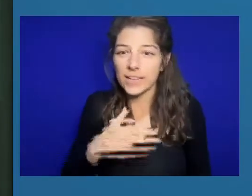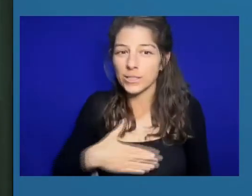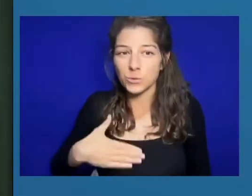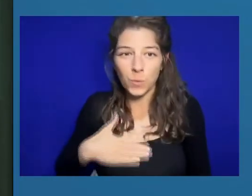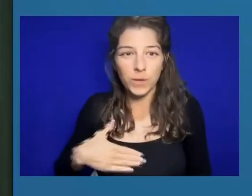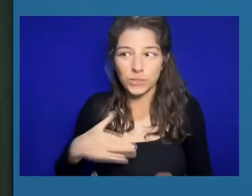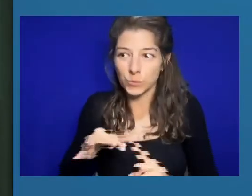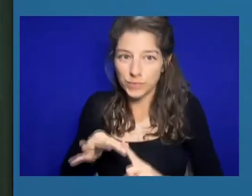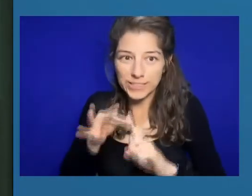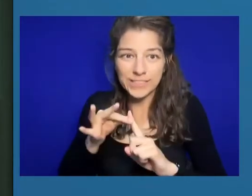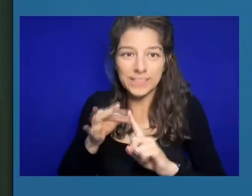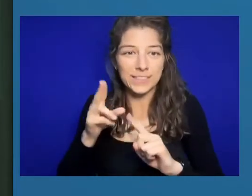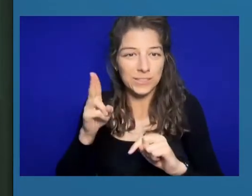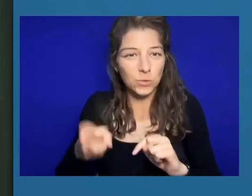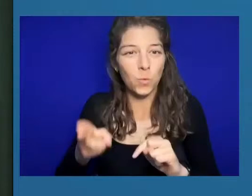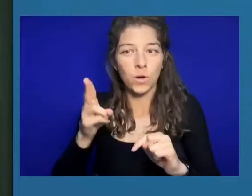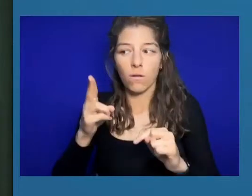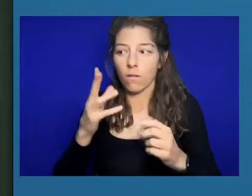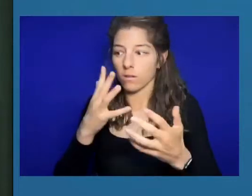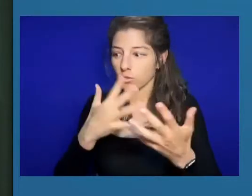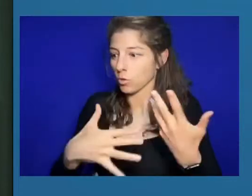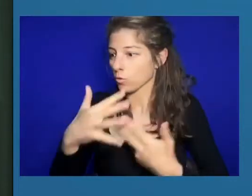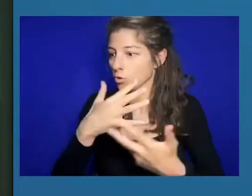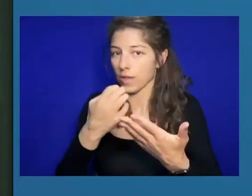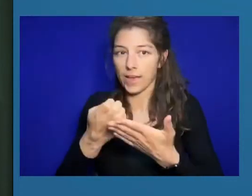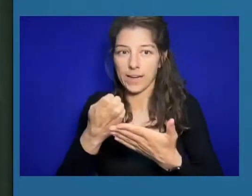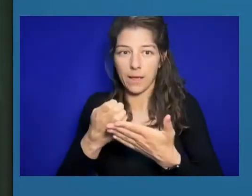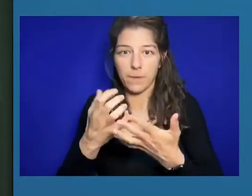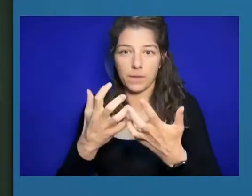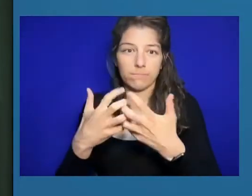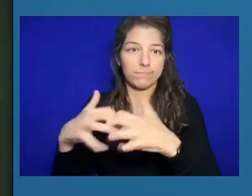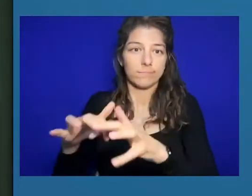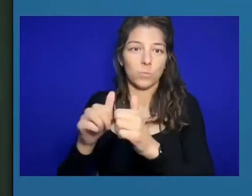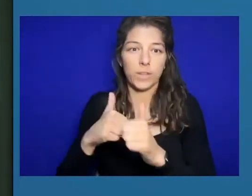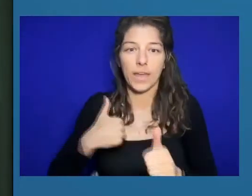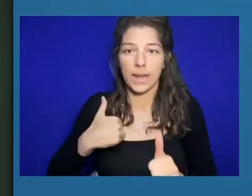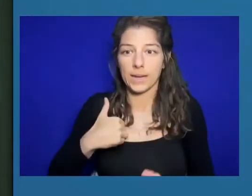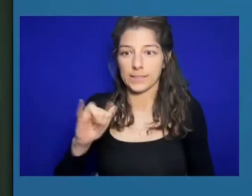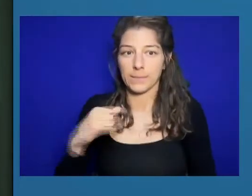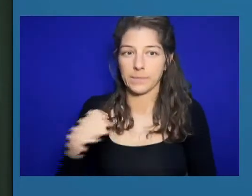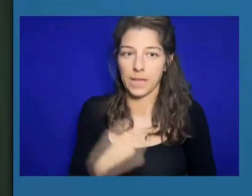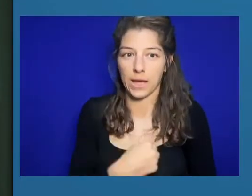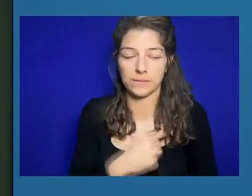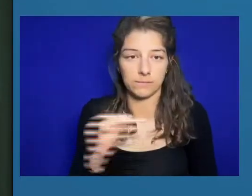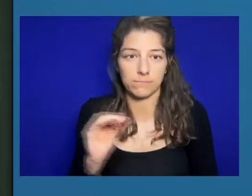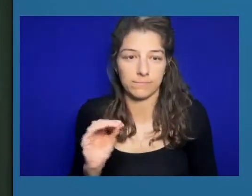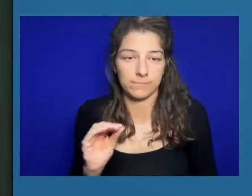an historical, social, and economic intertwining with Canada as we do.